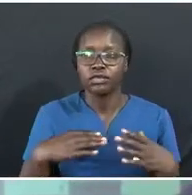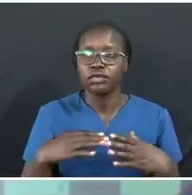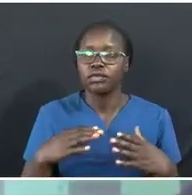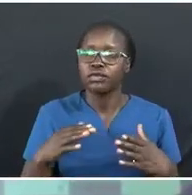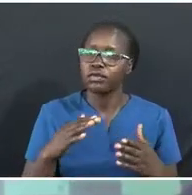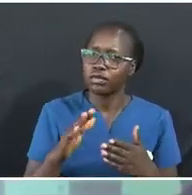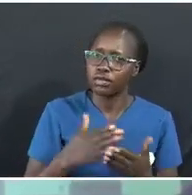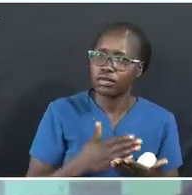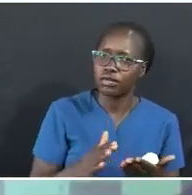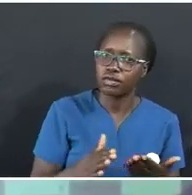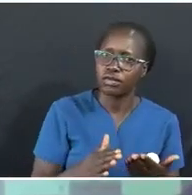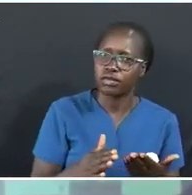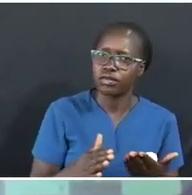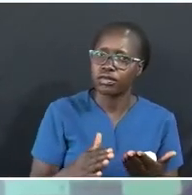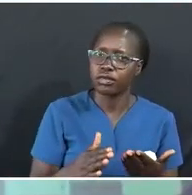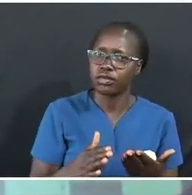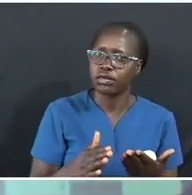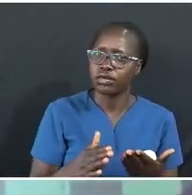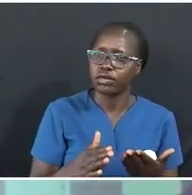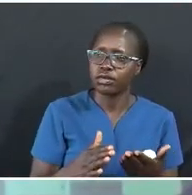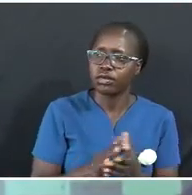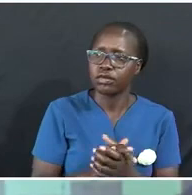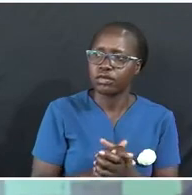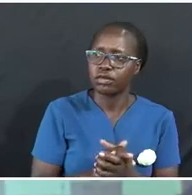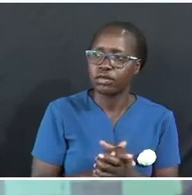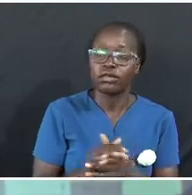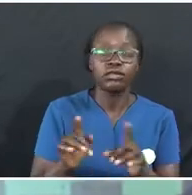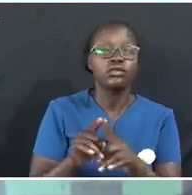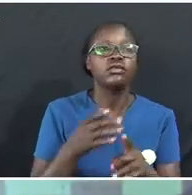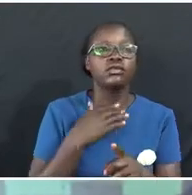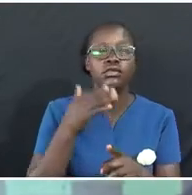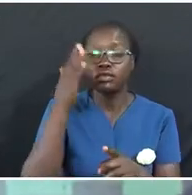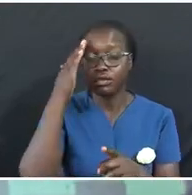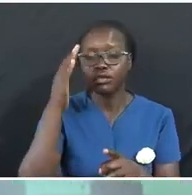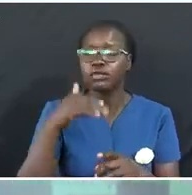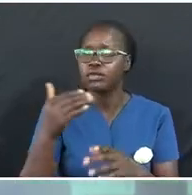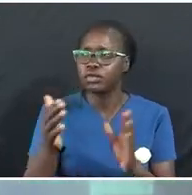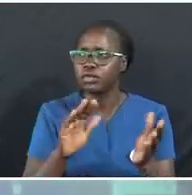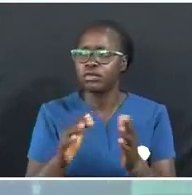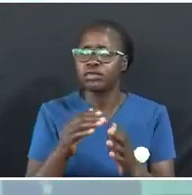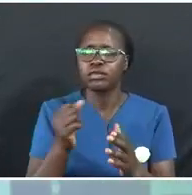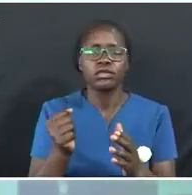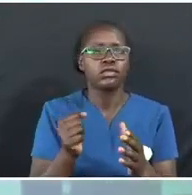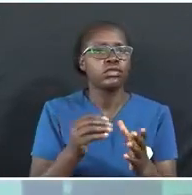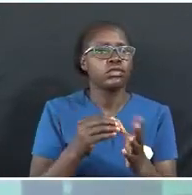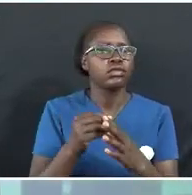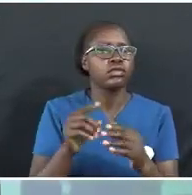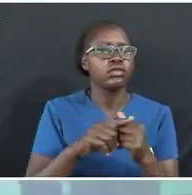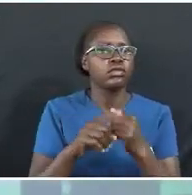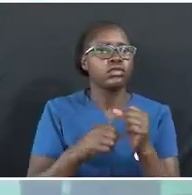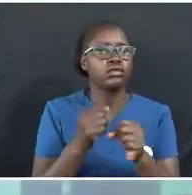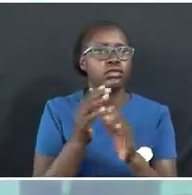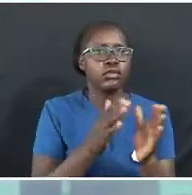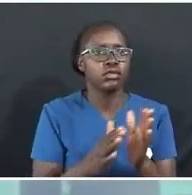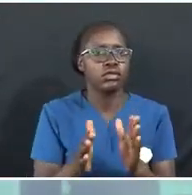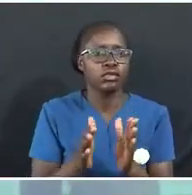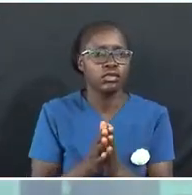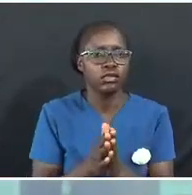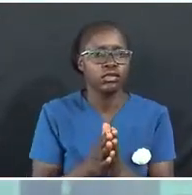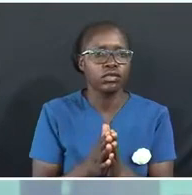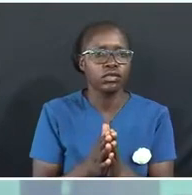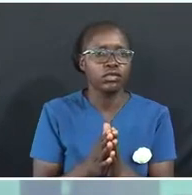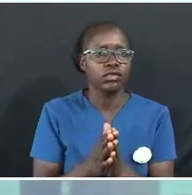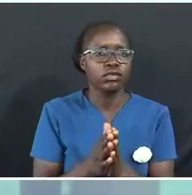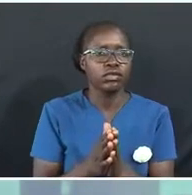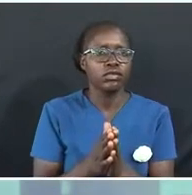were bored. Because now, you know, memorizing those ones, you know, that is taking almost 5-6 choirs could have sung. And they went. And